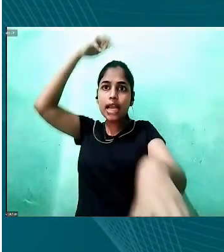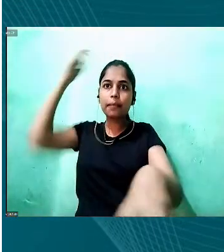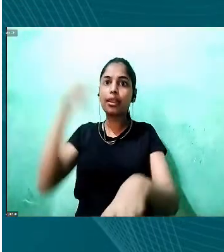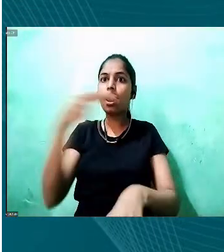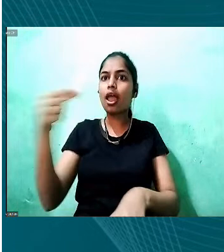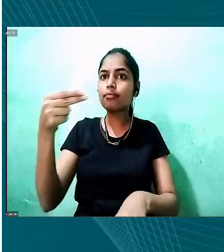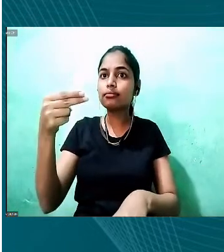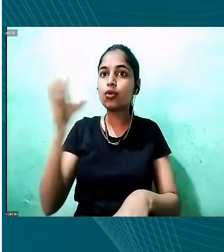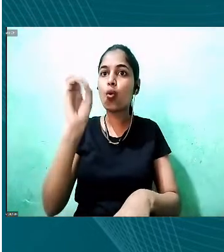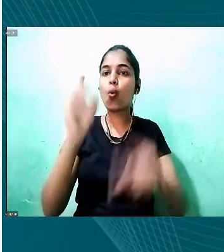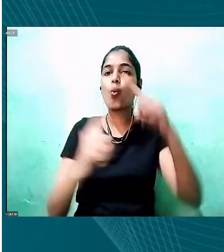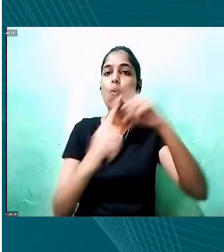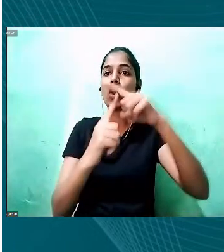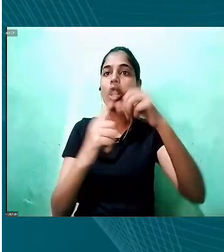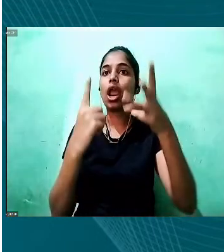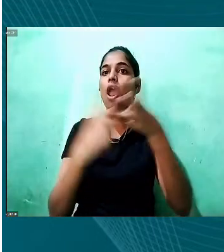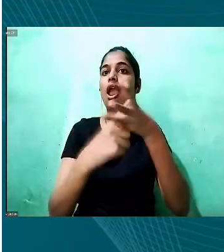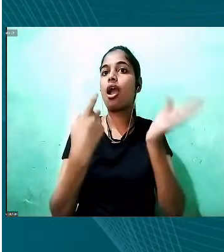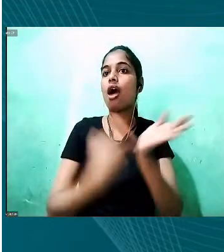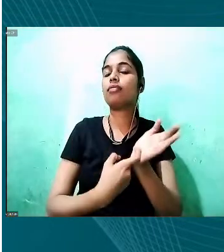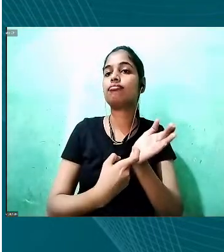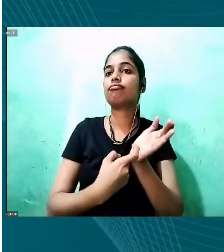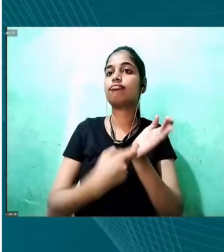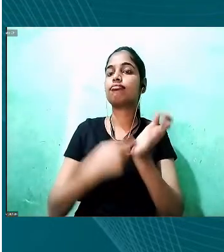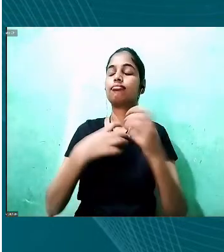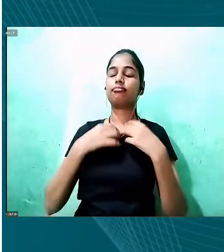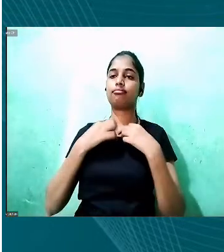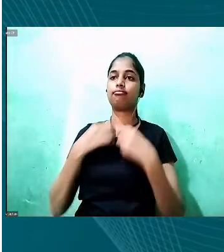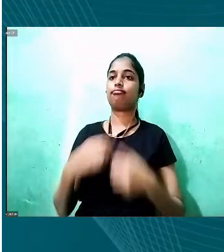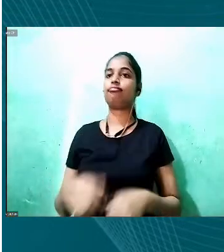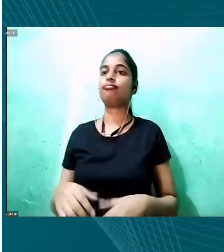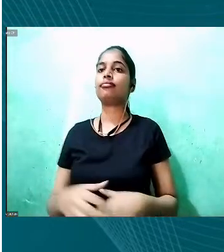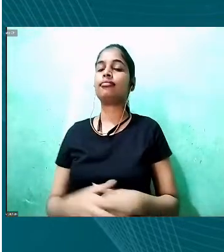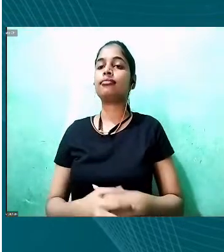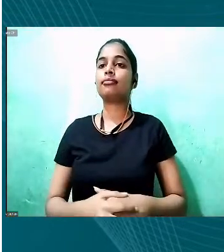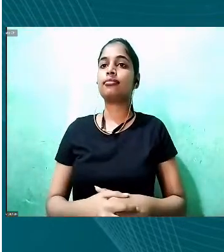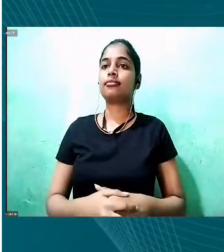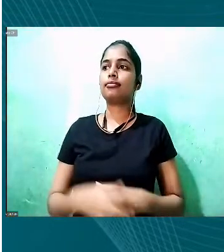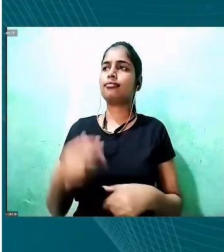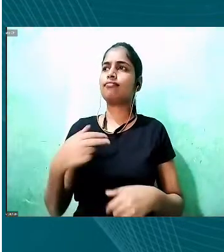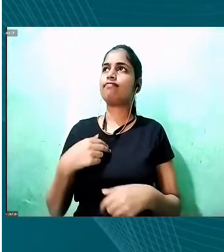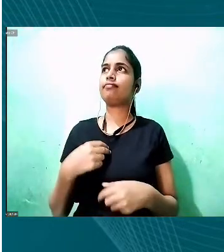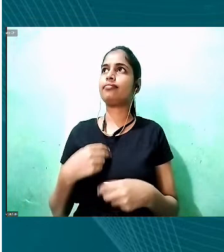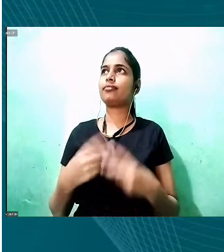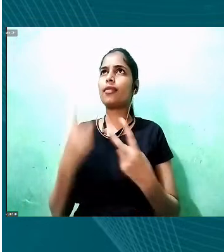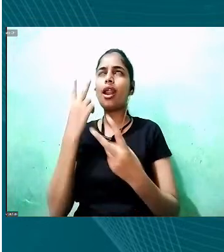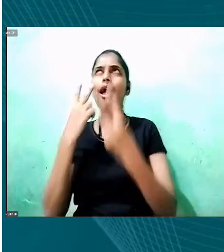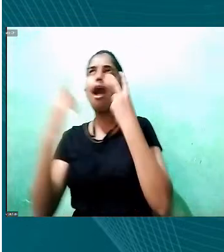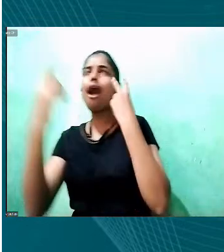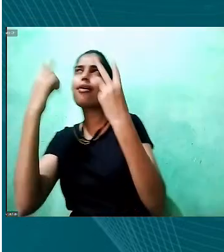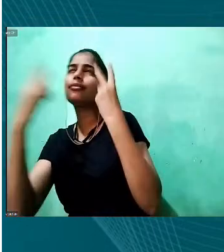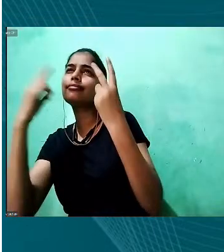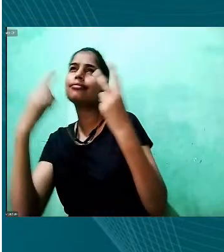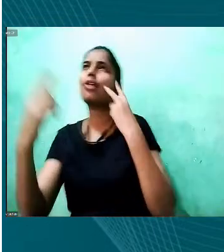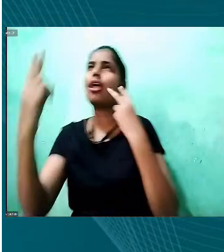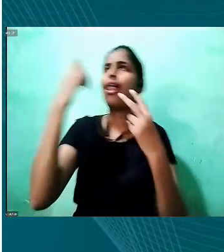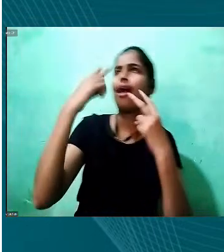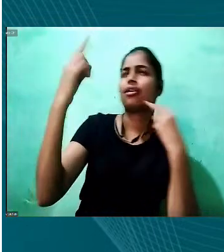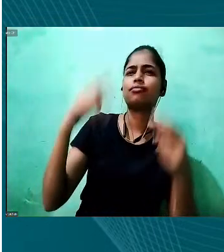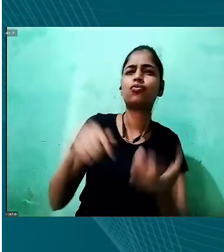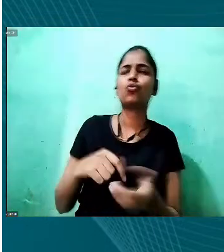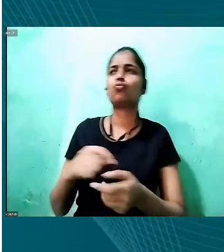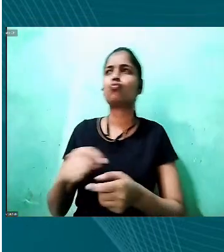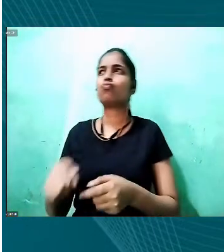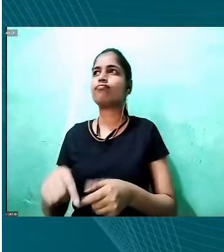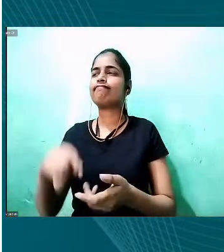adjusting, playing and travelling with Miibil the Ottar from Iraq to